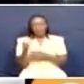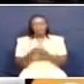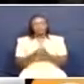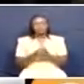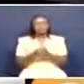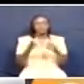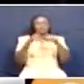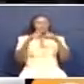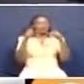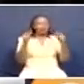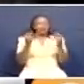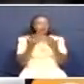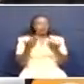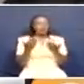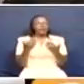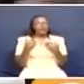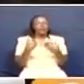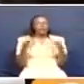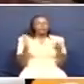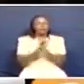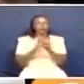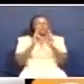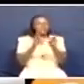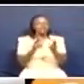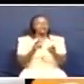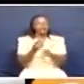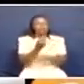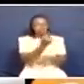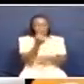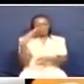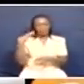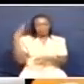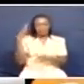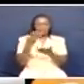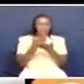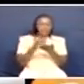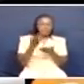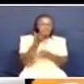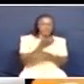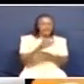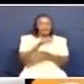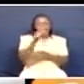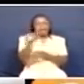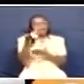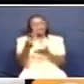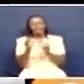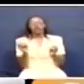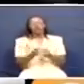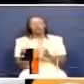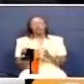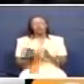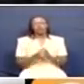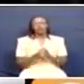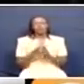the part where the total results for each candidate, you find there are some of them there and some are not there. So, my lord, what